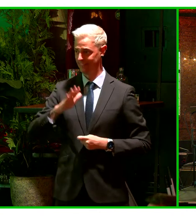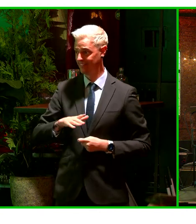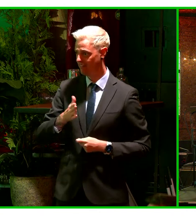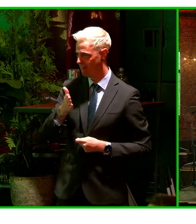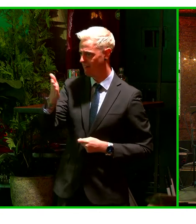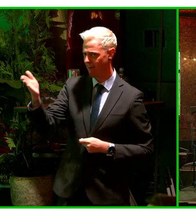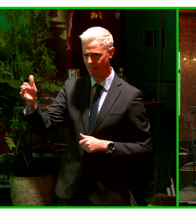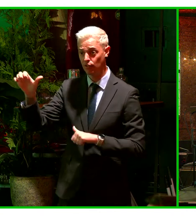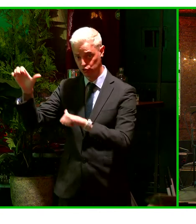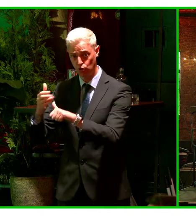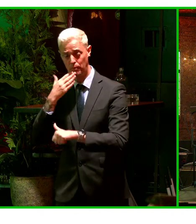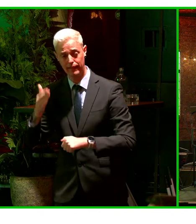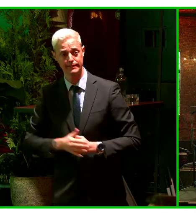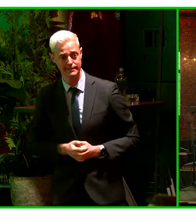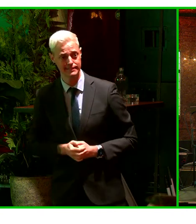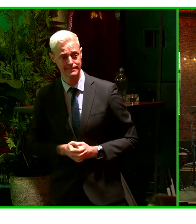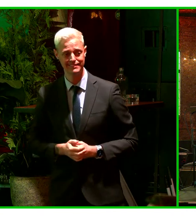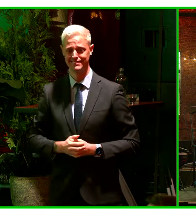than him.